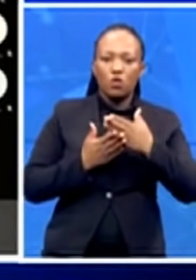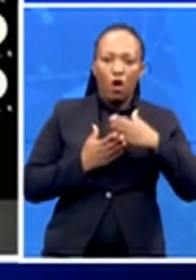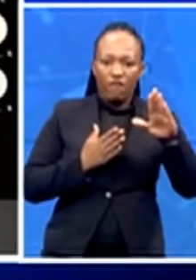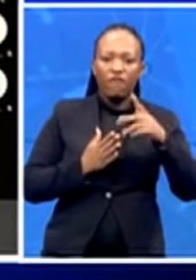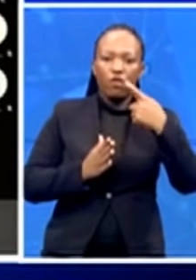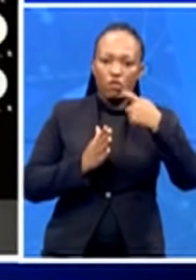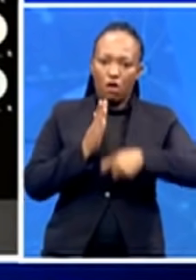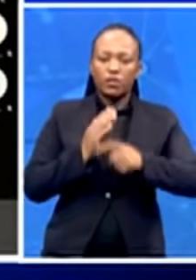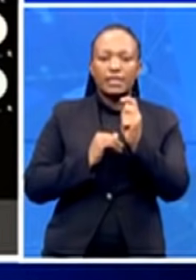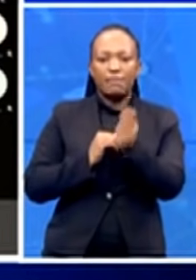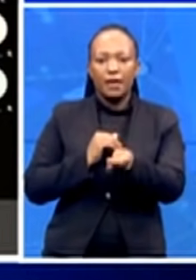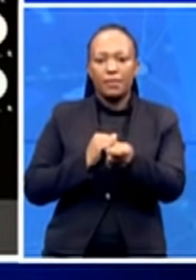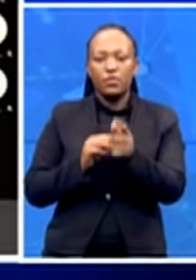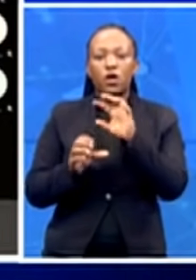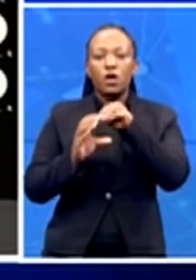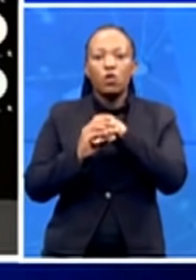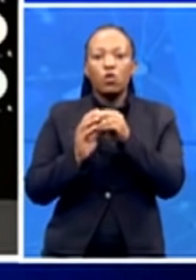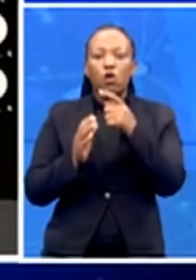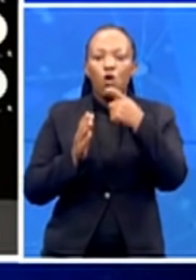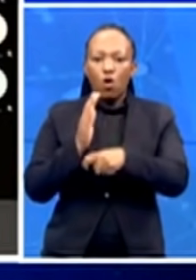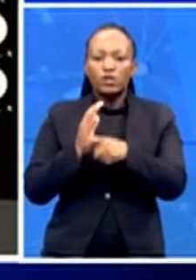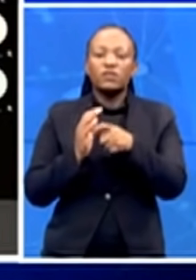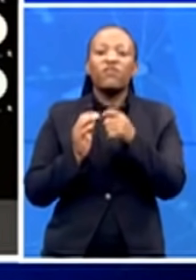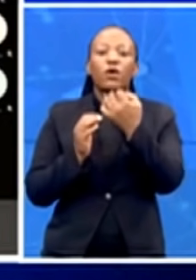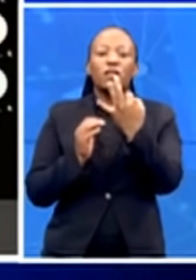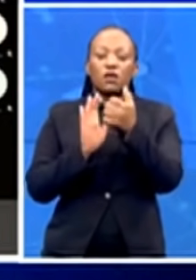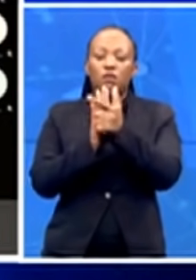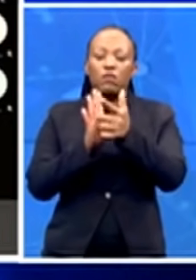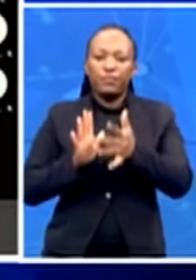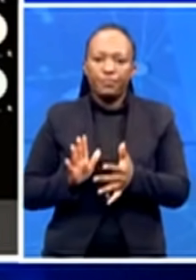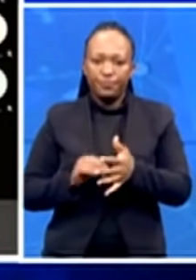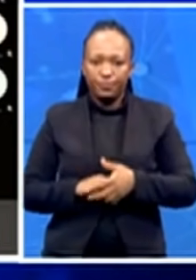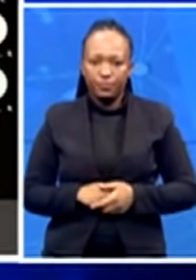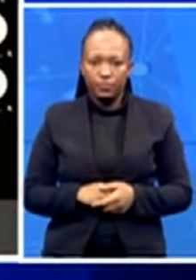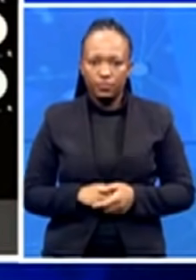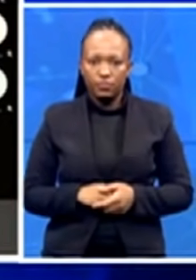of 3 counsel. I agree.